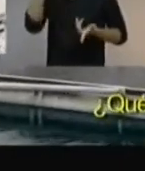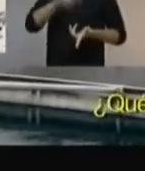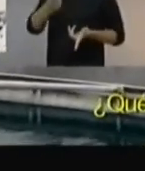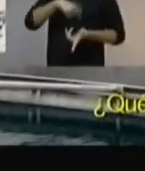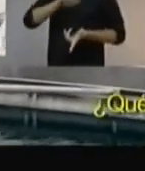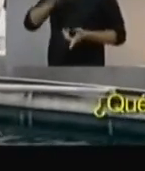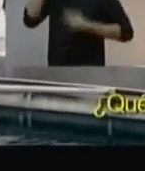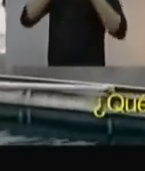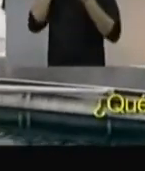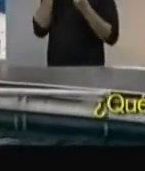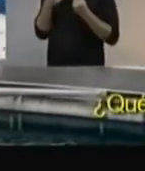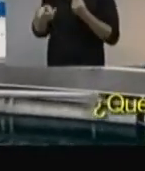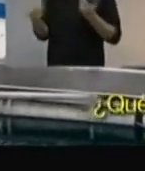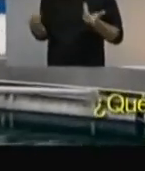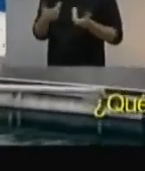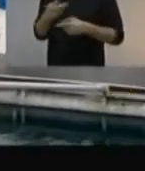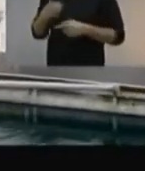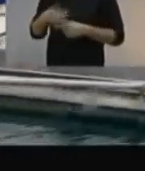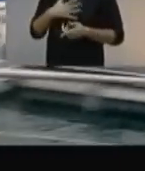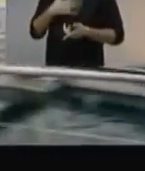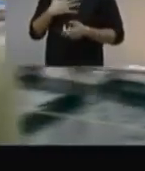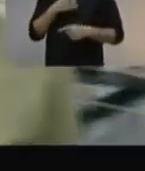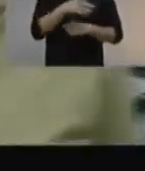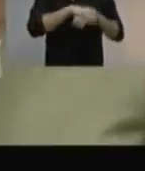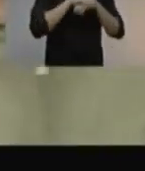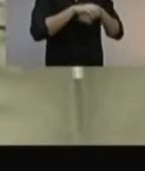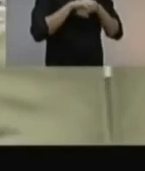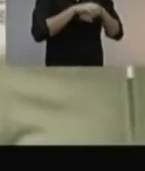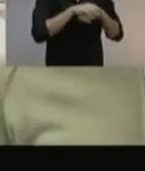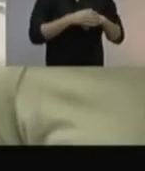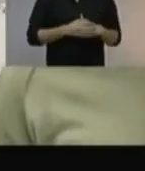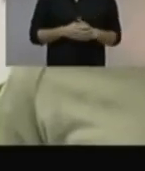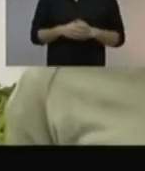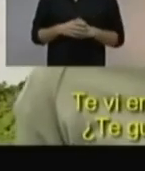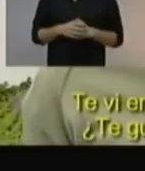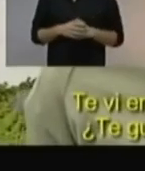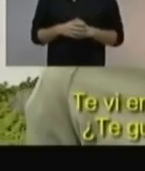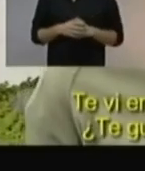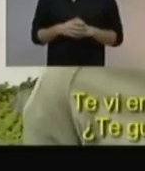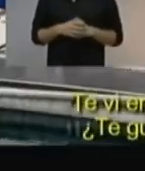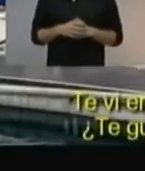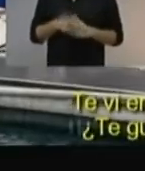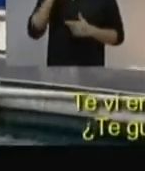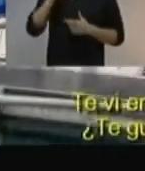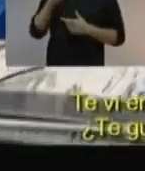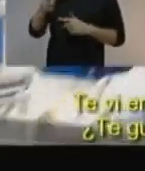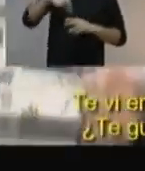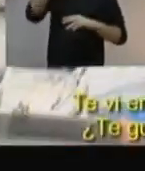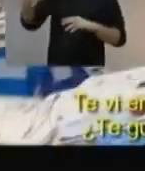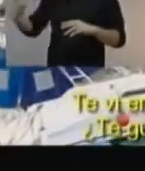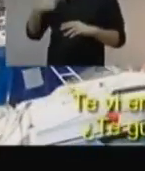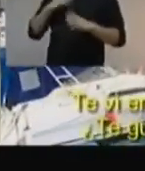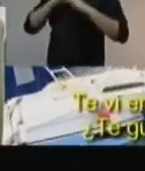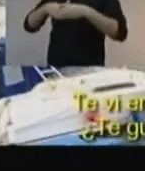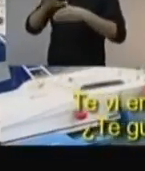people? Have you met some friends here? They're quite friendly, yes, yeah. And I see you in the boat looking at the